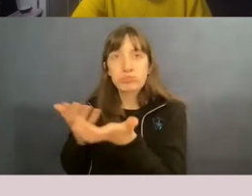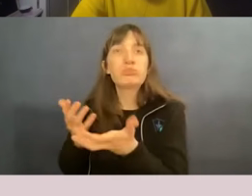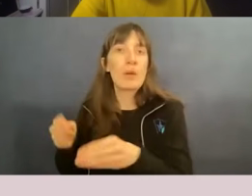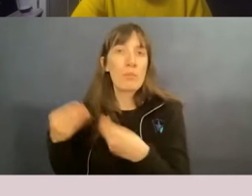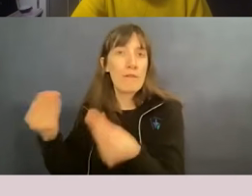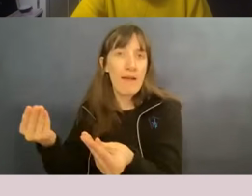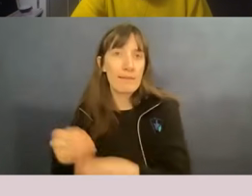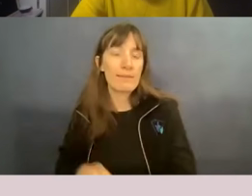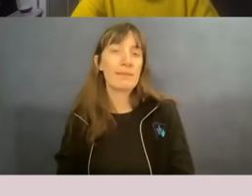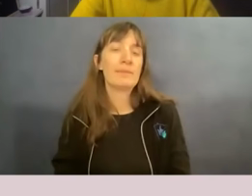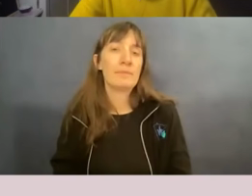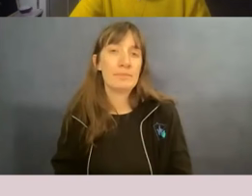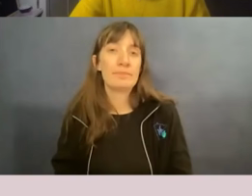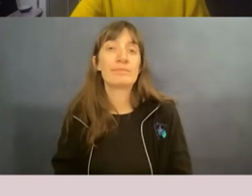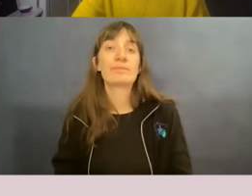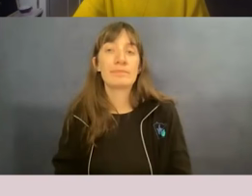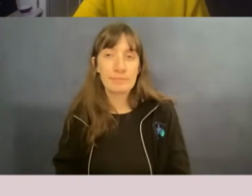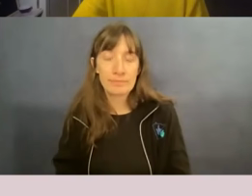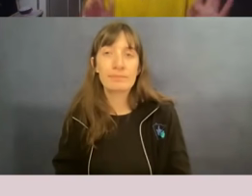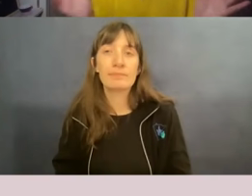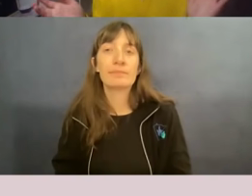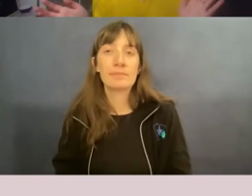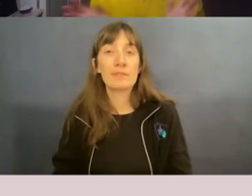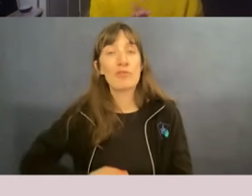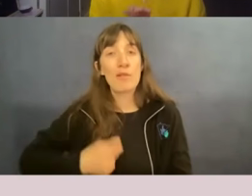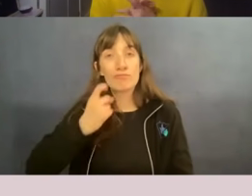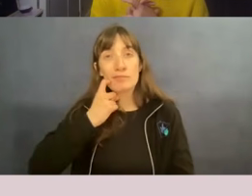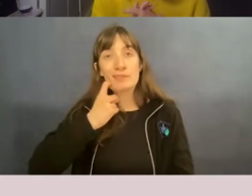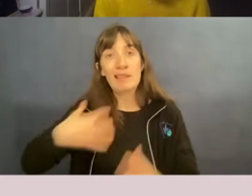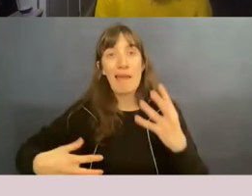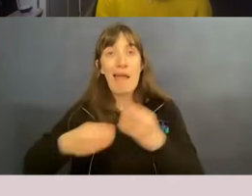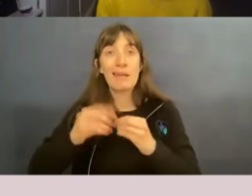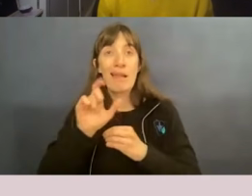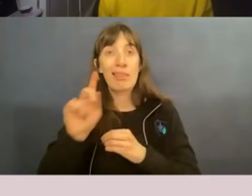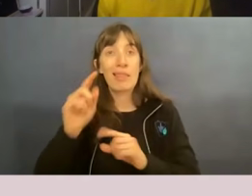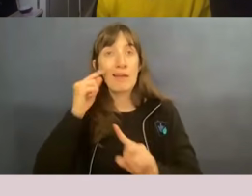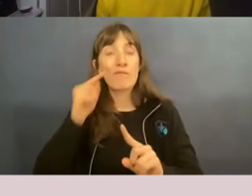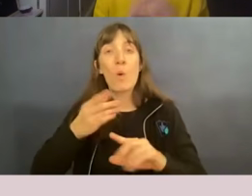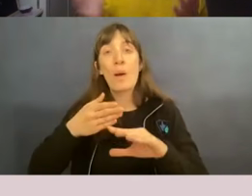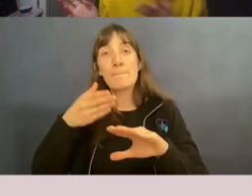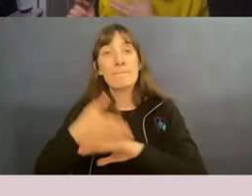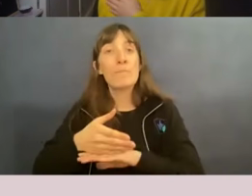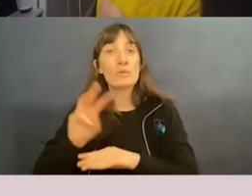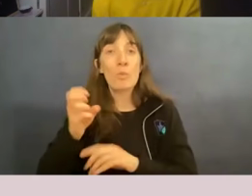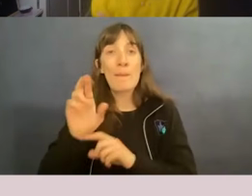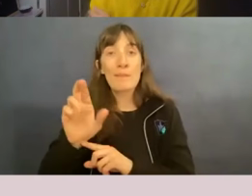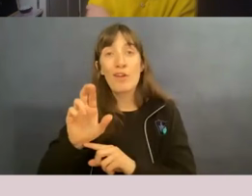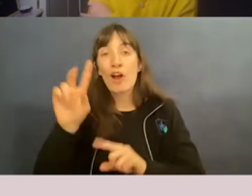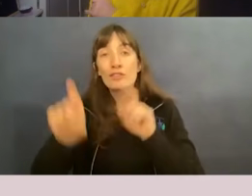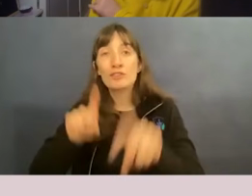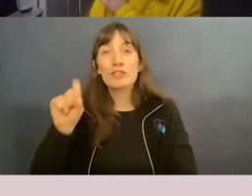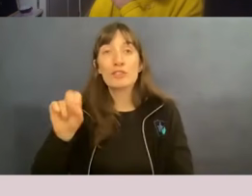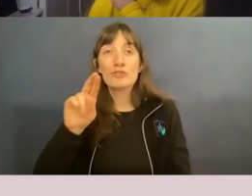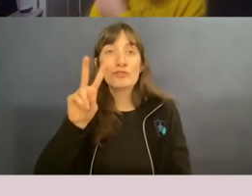And so I just added a link of post-webinar survey. So we'd love to hear from you